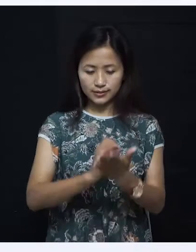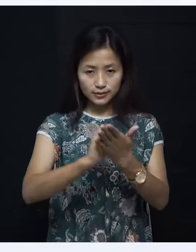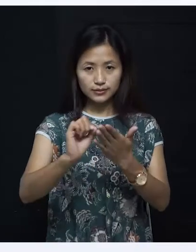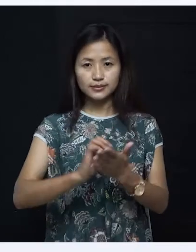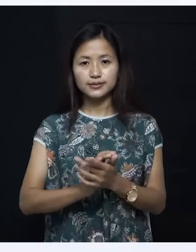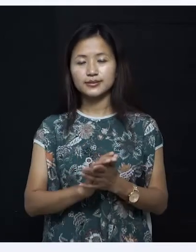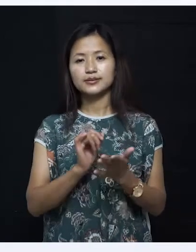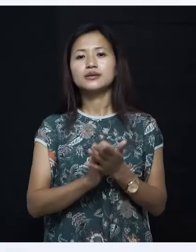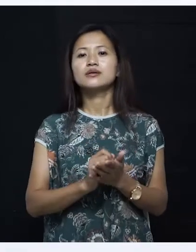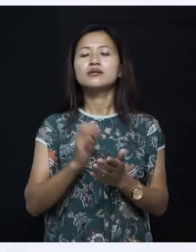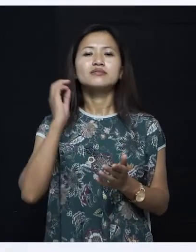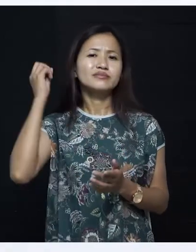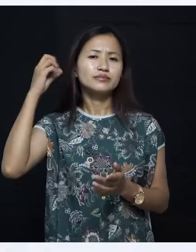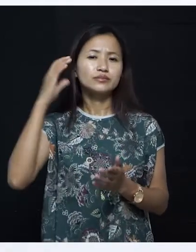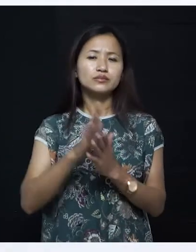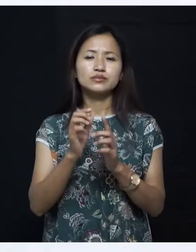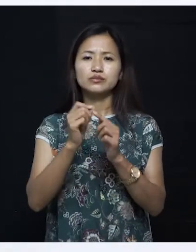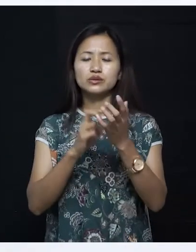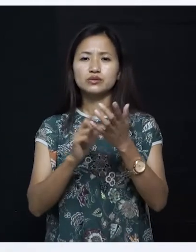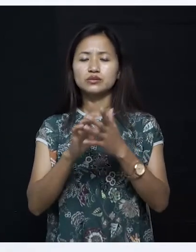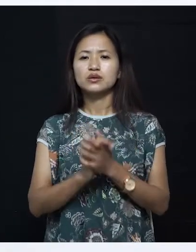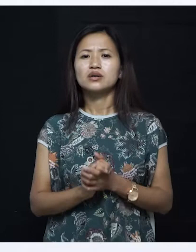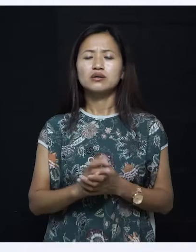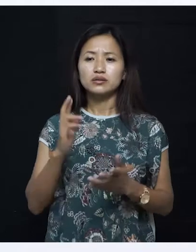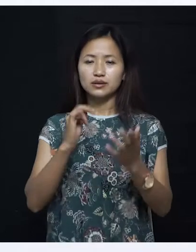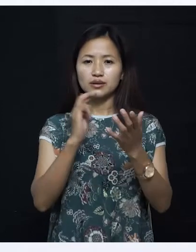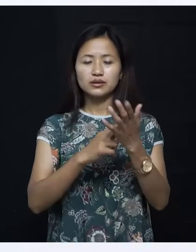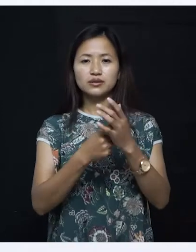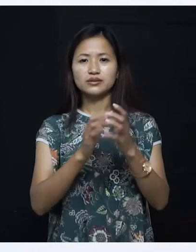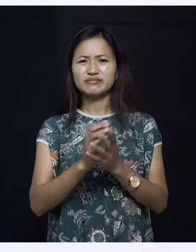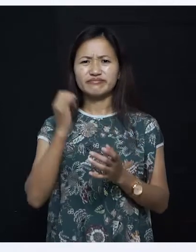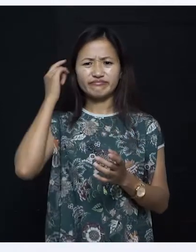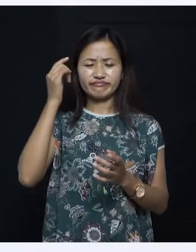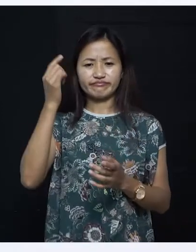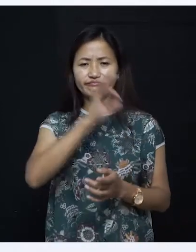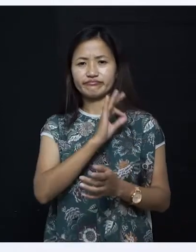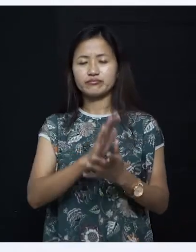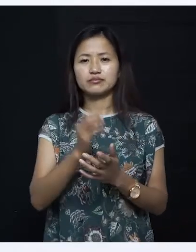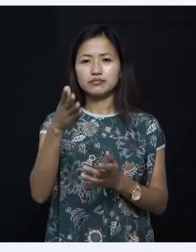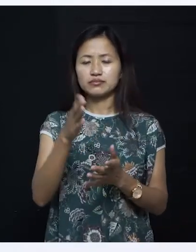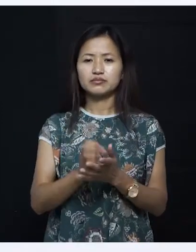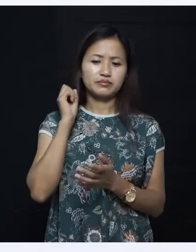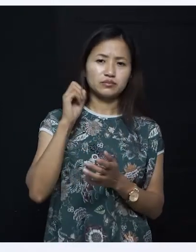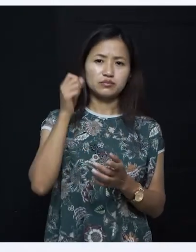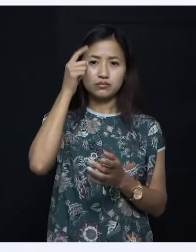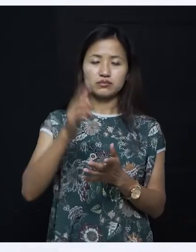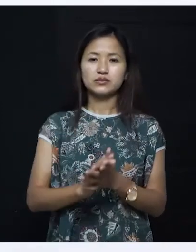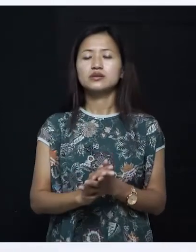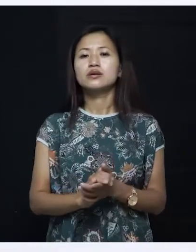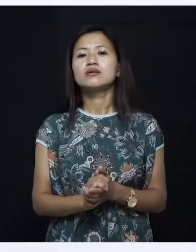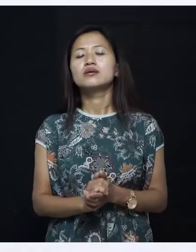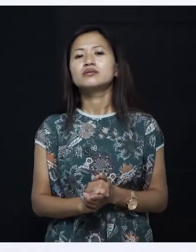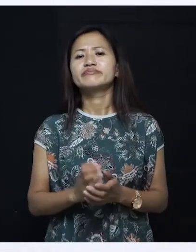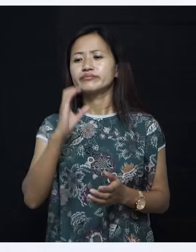that noise pollution, it causes irritation. That means we get irritated, okay. Then it also causes